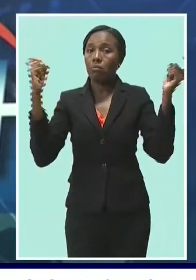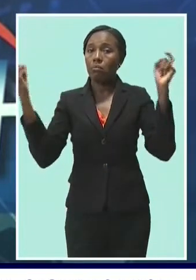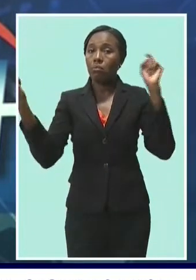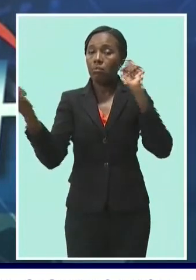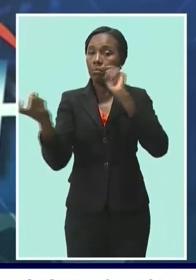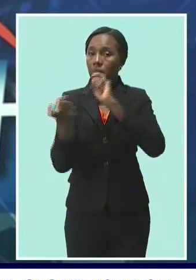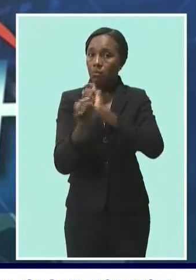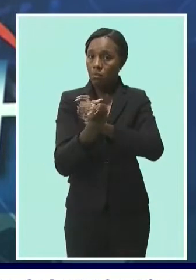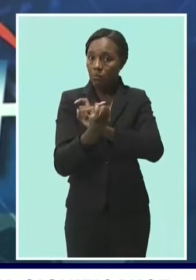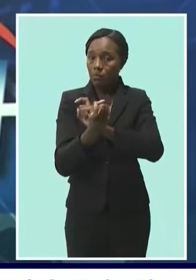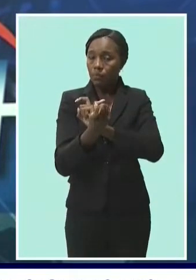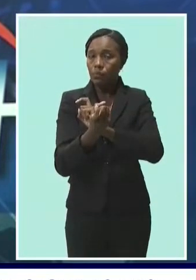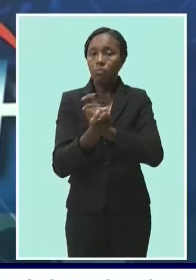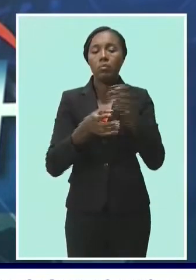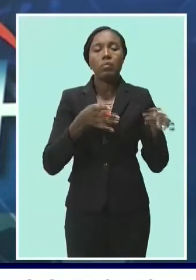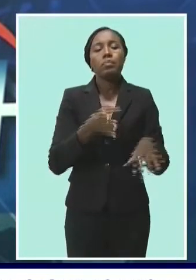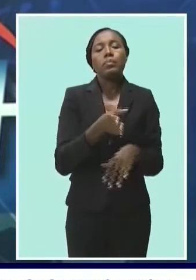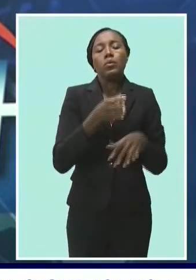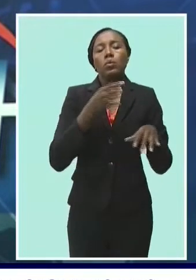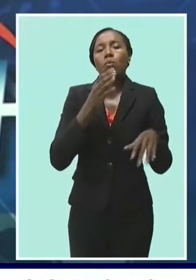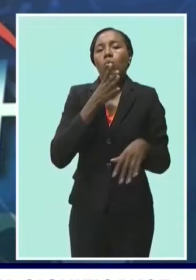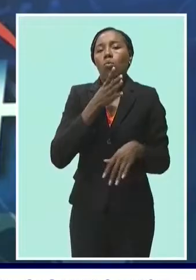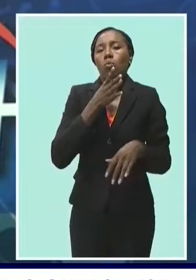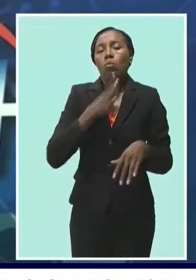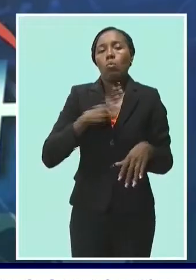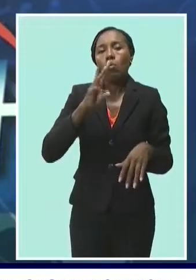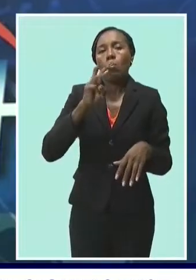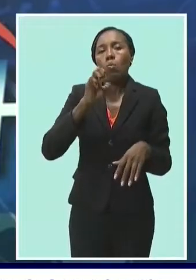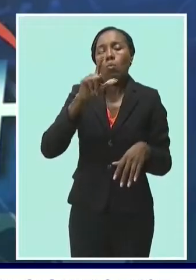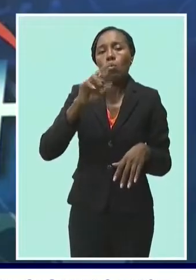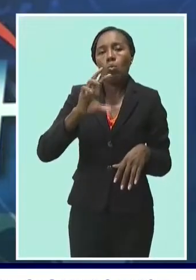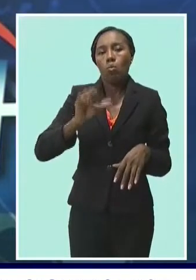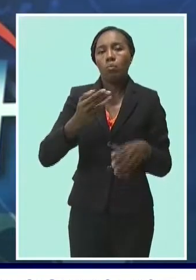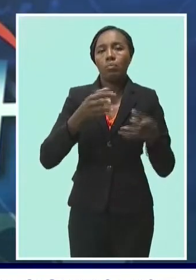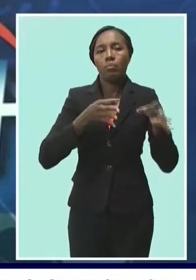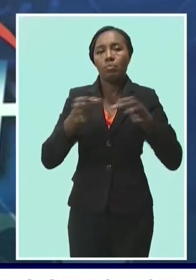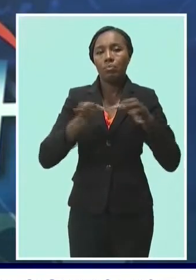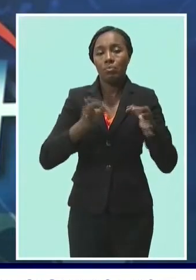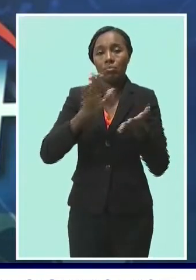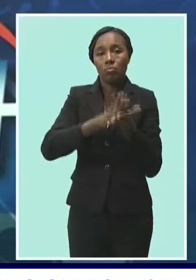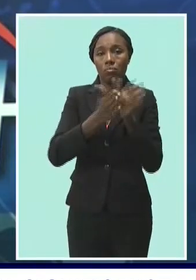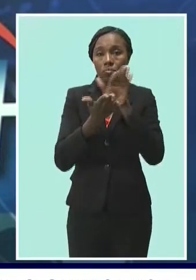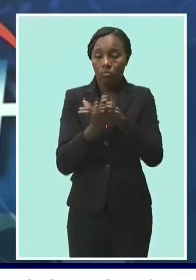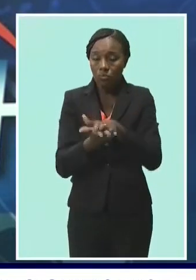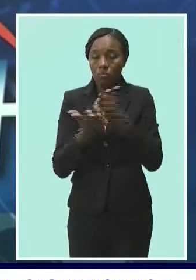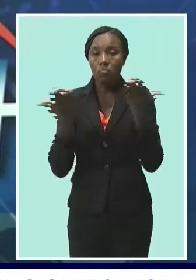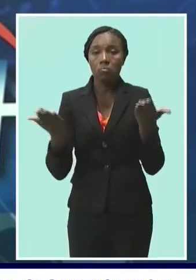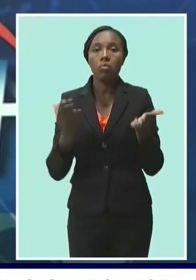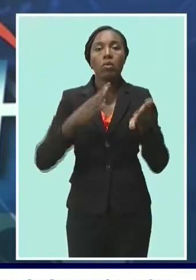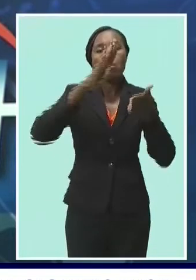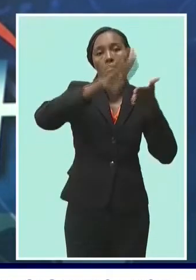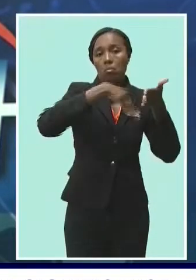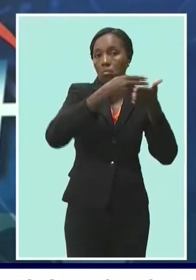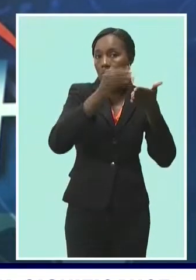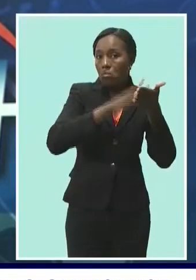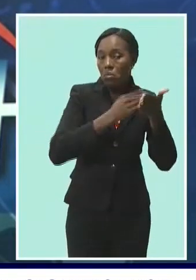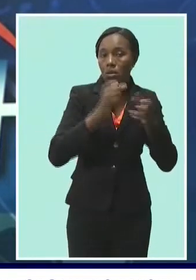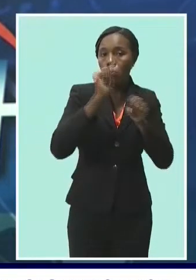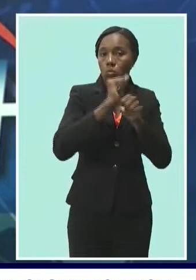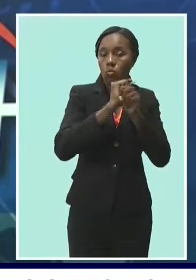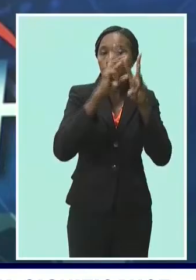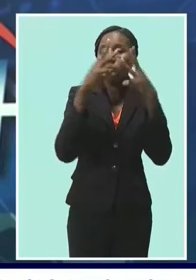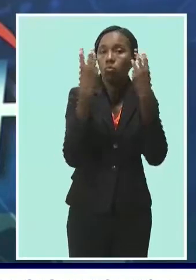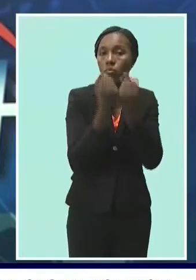the case this year. She explains several activities, including a resource guide, outdoor painting workshops, a radio series and